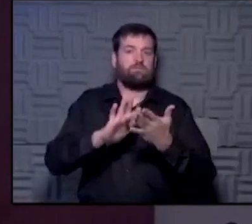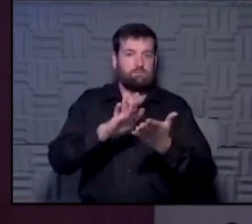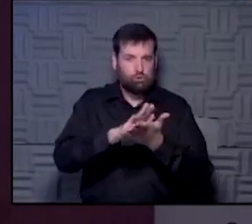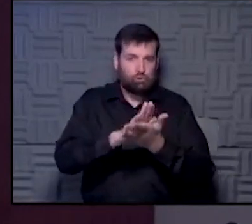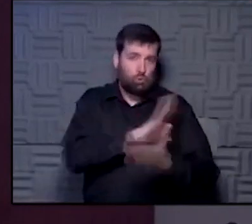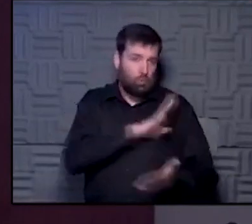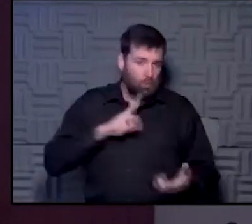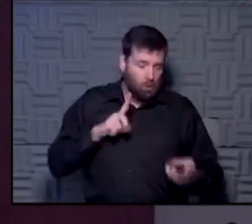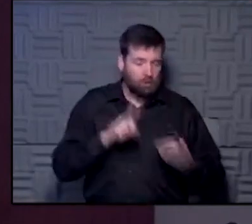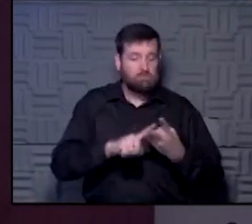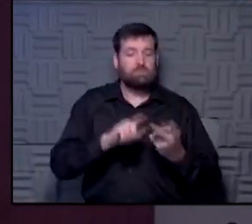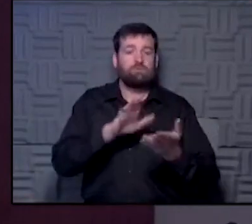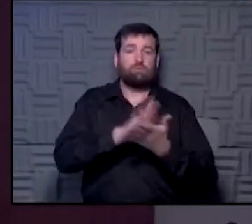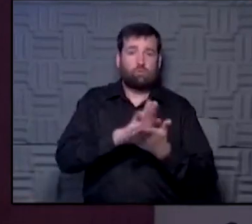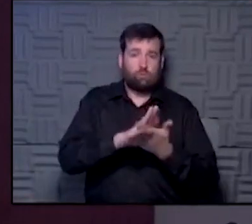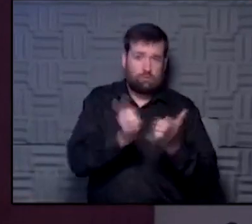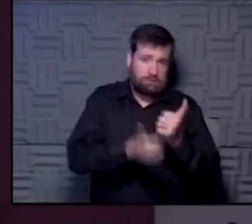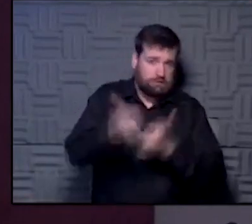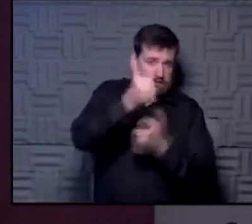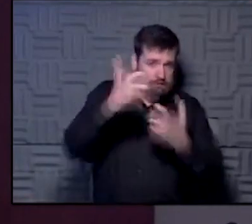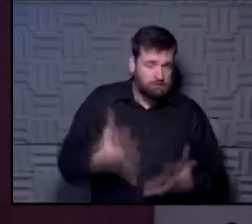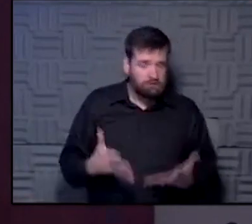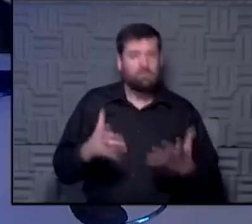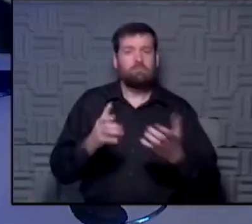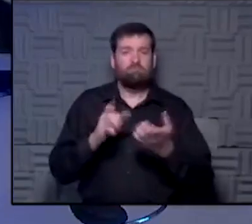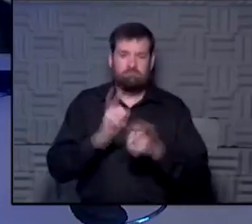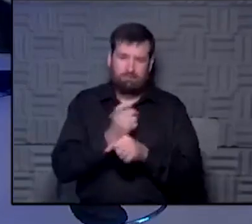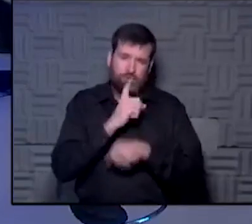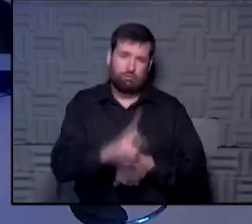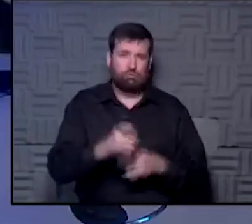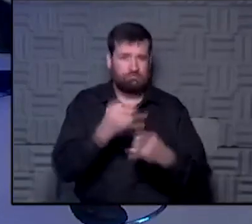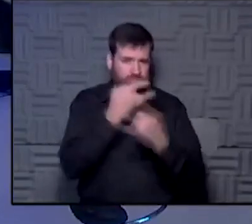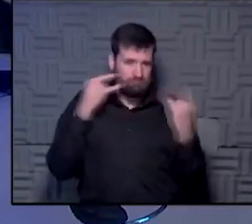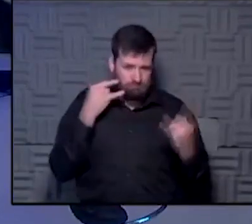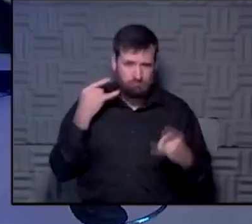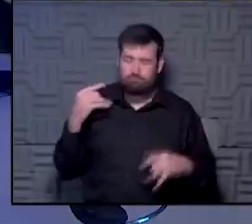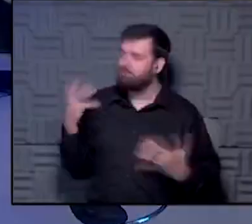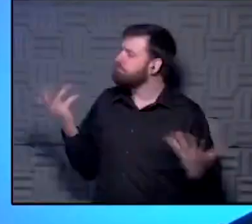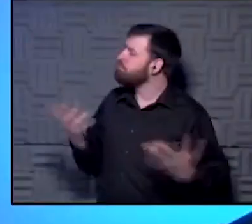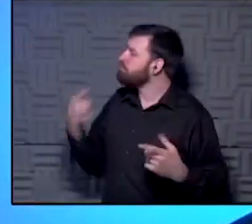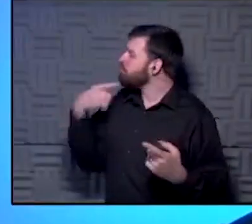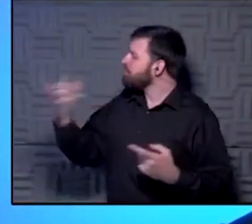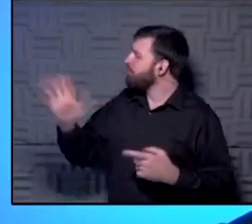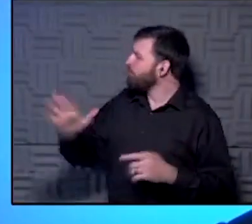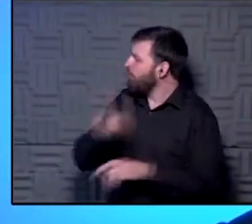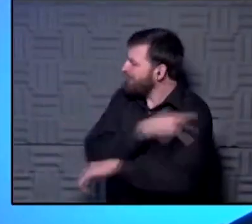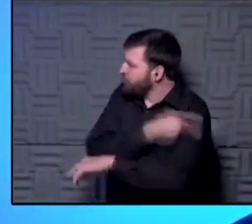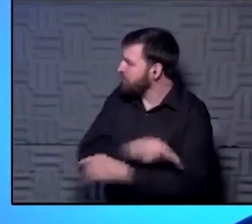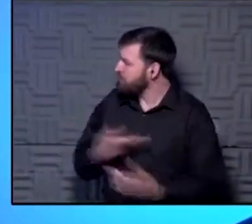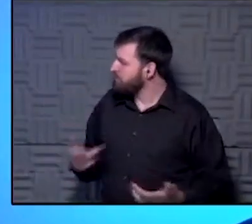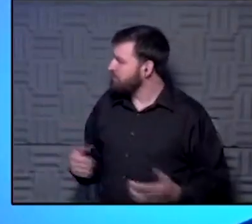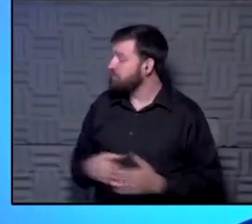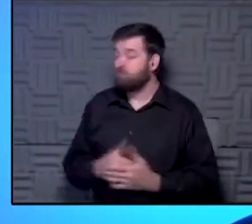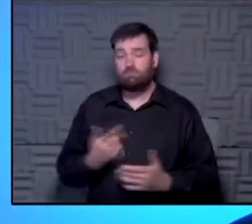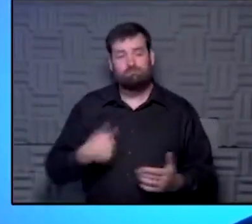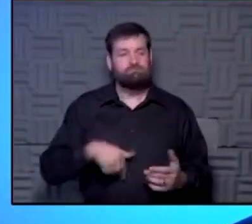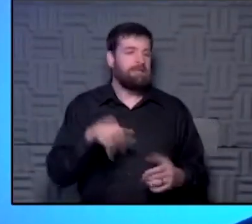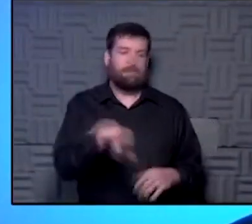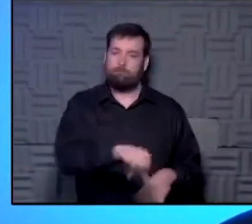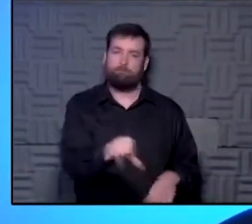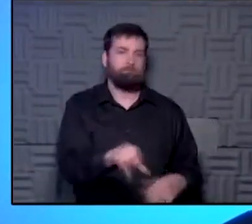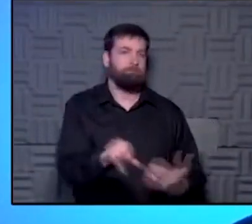school boards to ensure that those masks are on at all times. Patrick, what do you tell your patients? We tell them the same